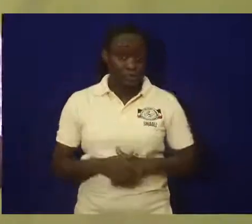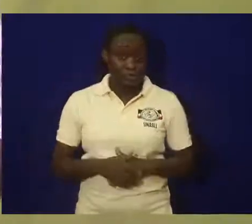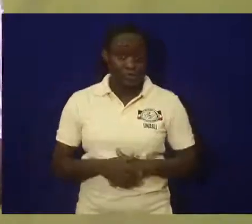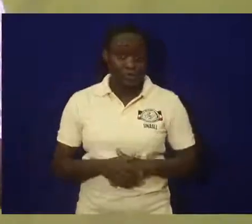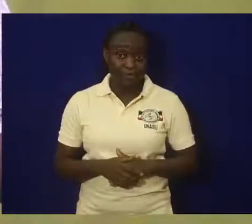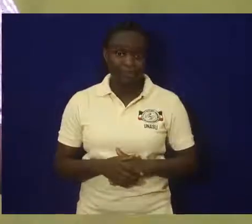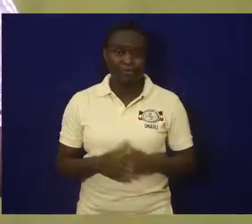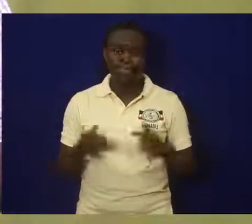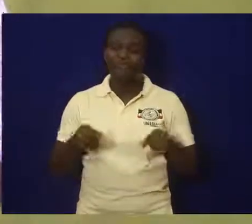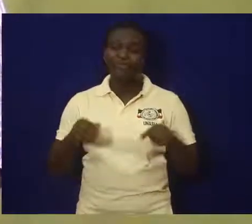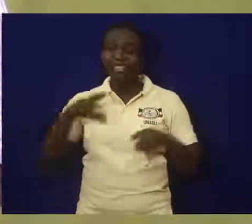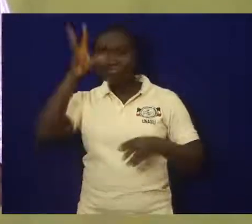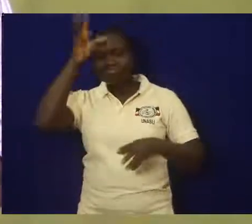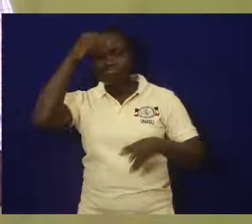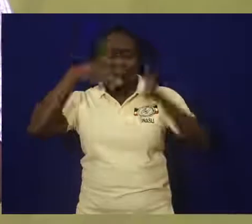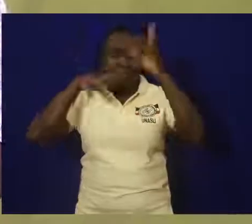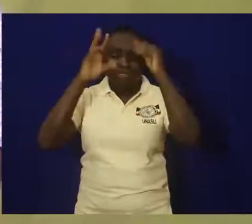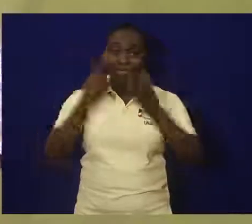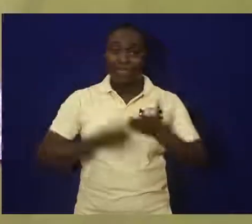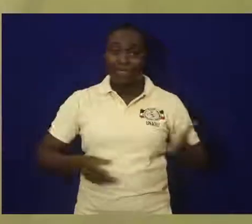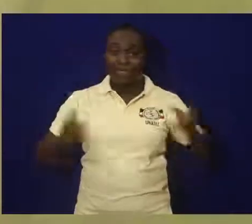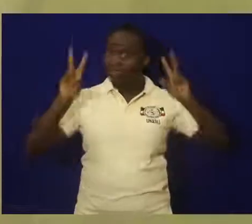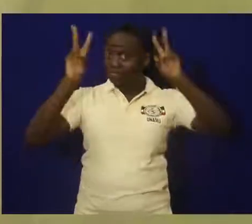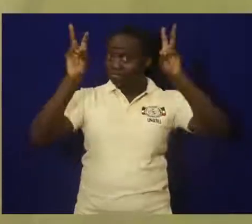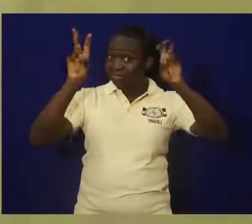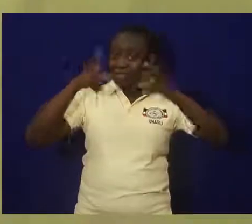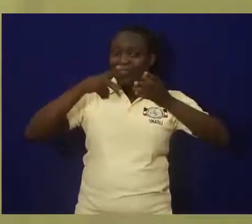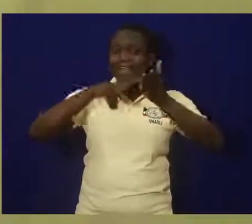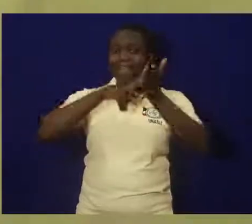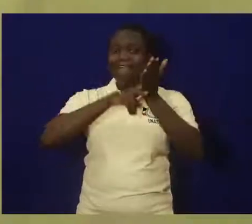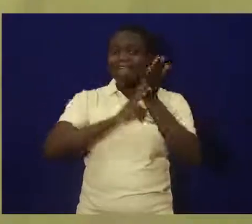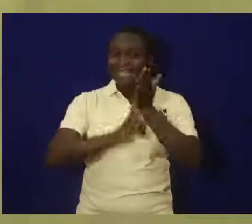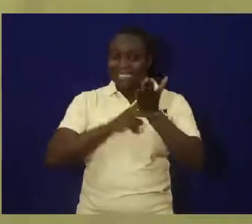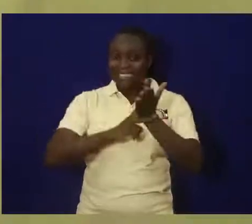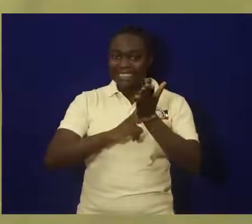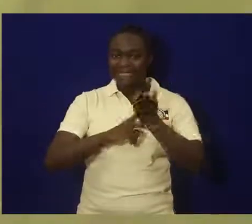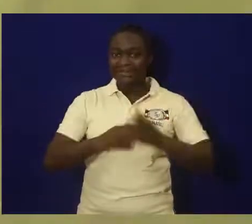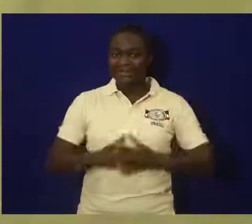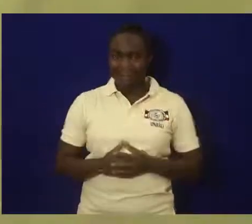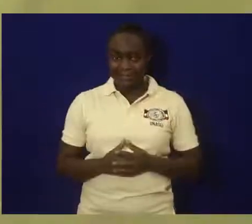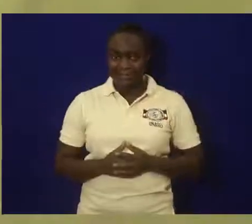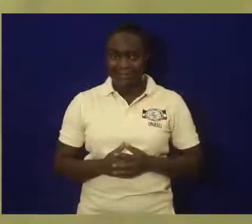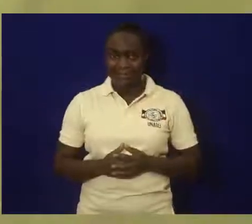Today, we are going to learn a physics lesson,